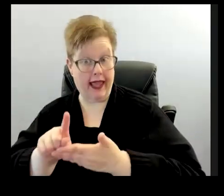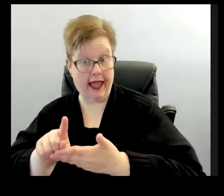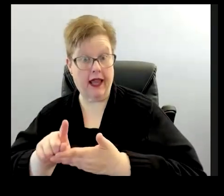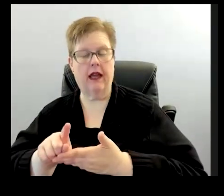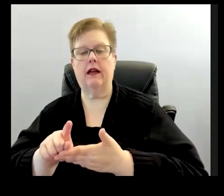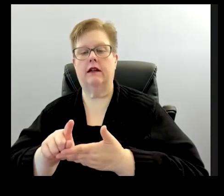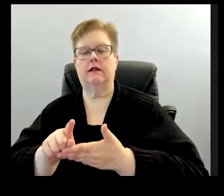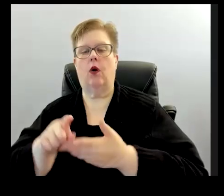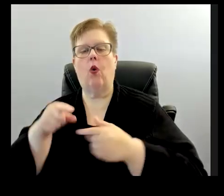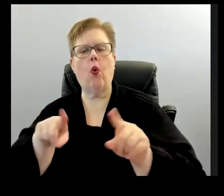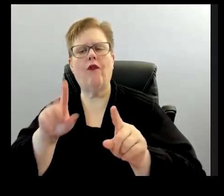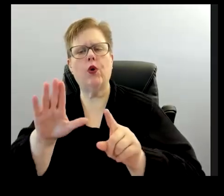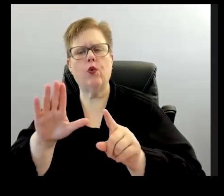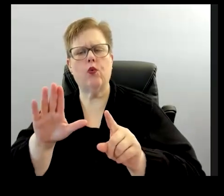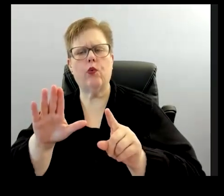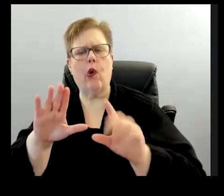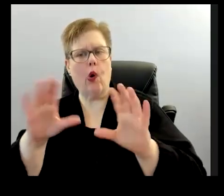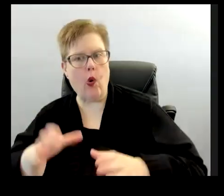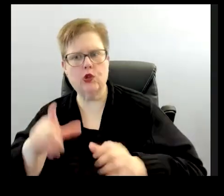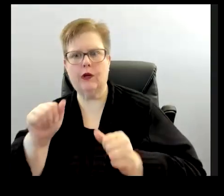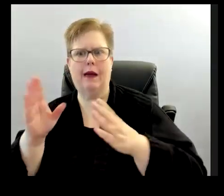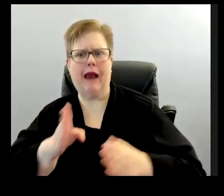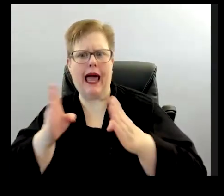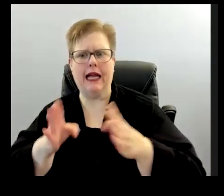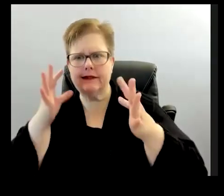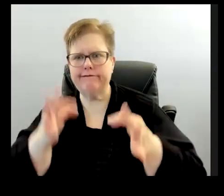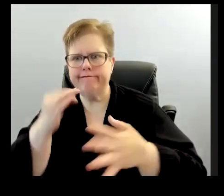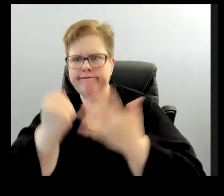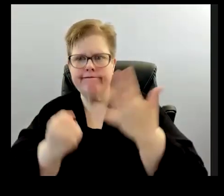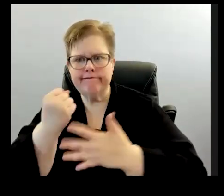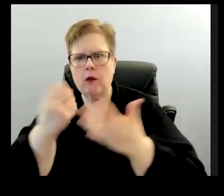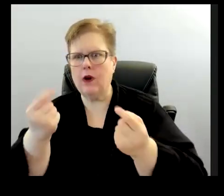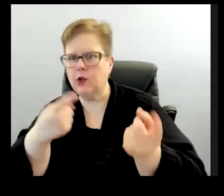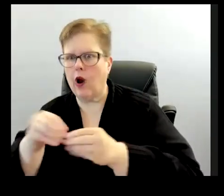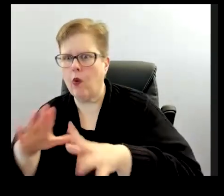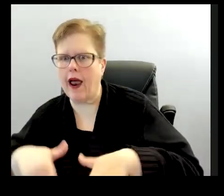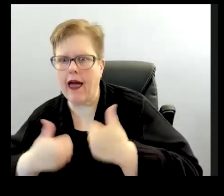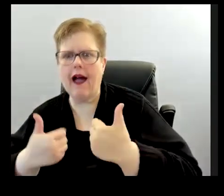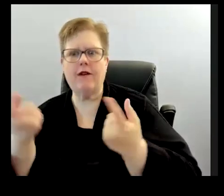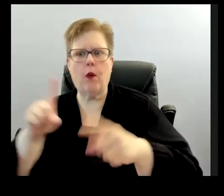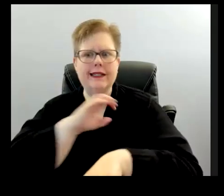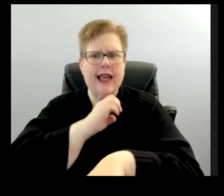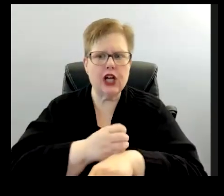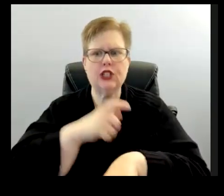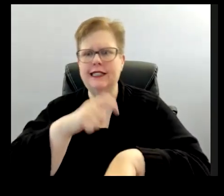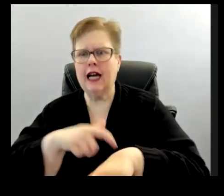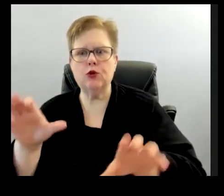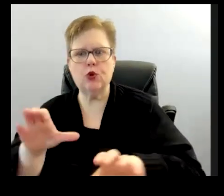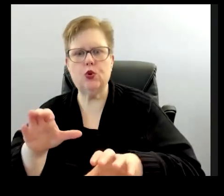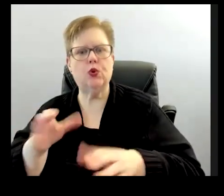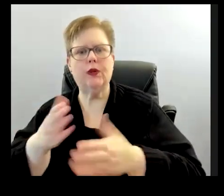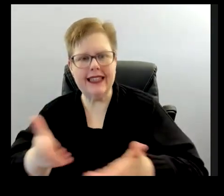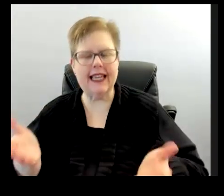across your courses so you can plan and decide what's going on in your life. When will you have the energy and the time to do which things?